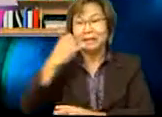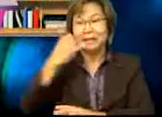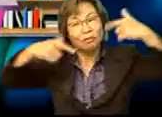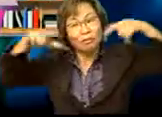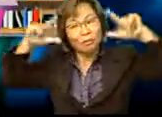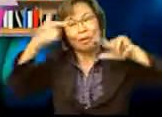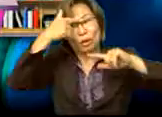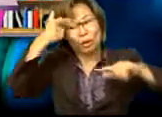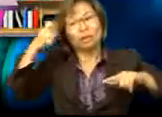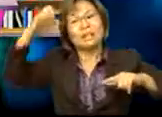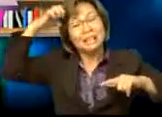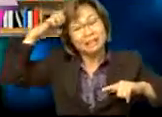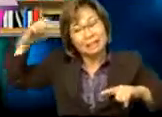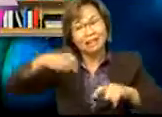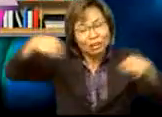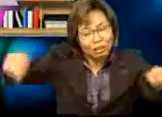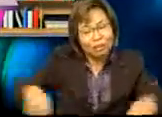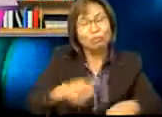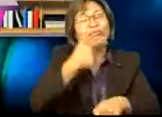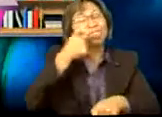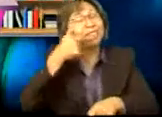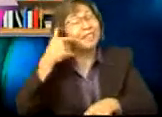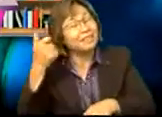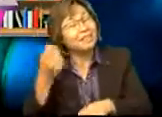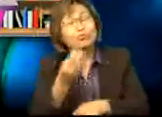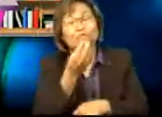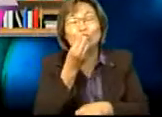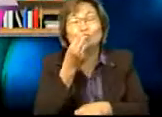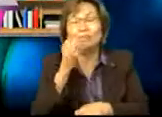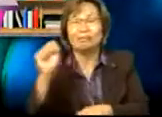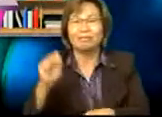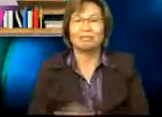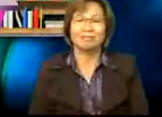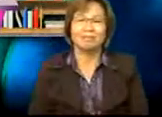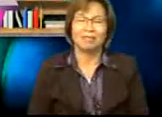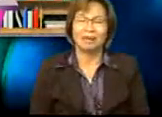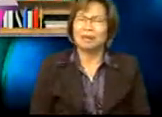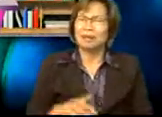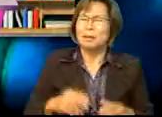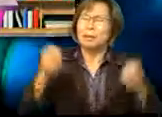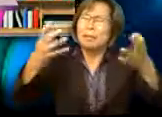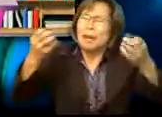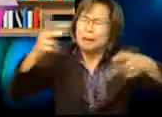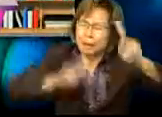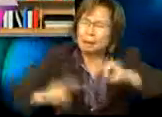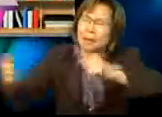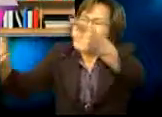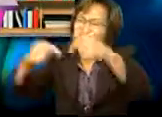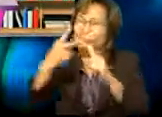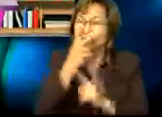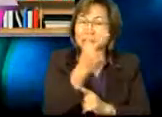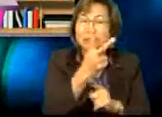because he cooks tasty dishes. Many people come to see him to ask for